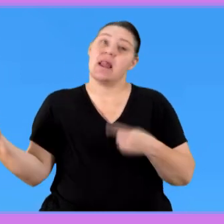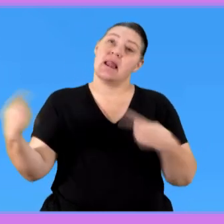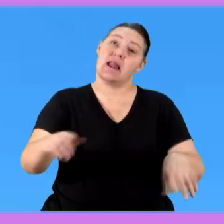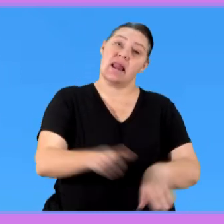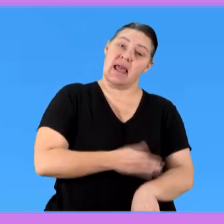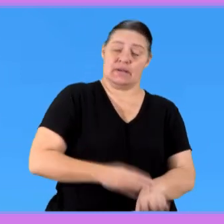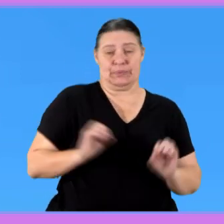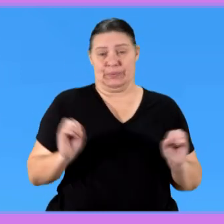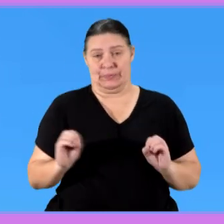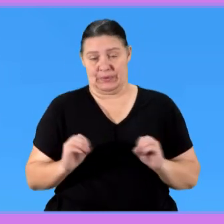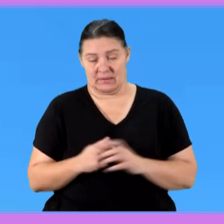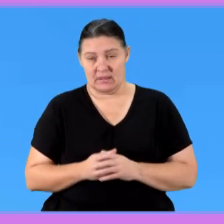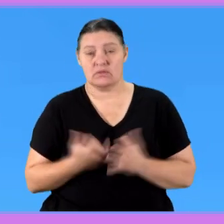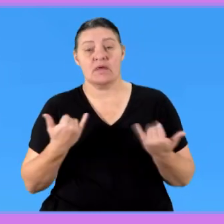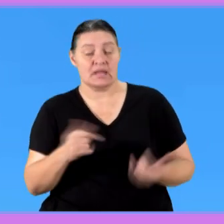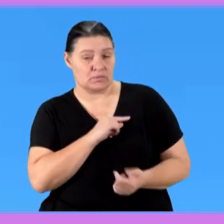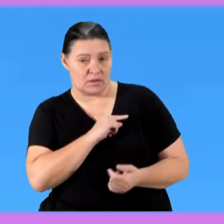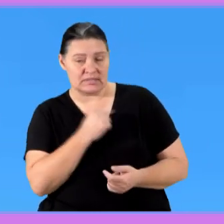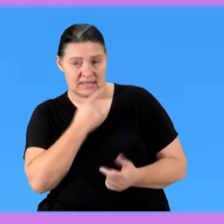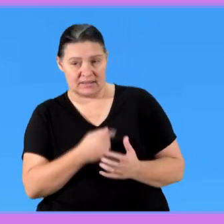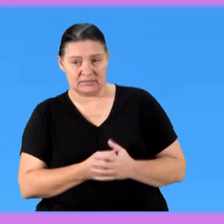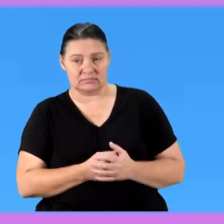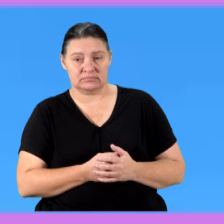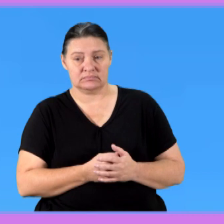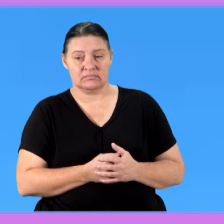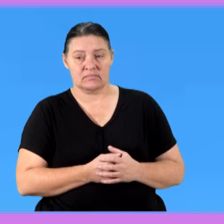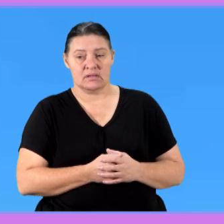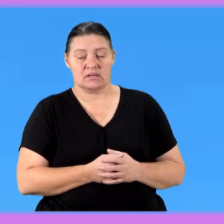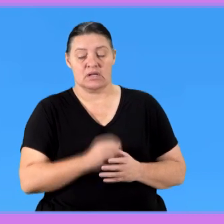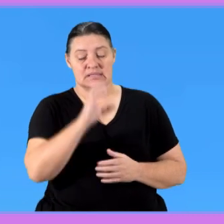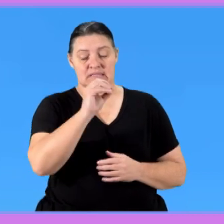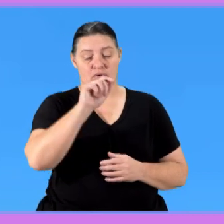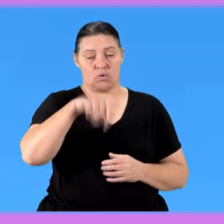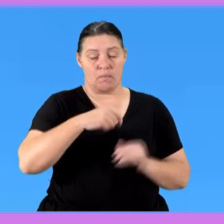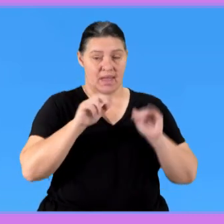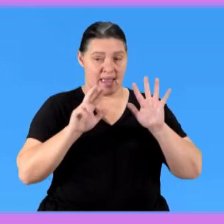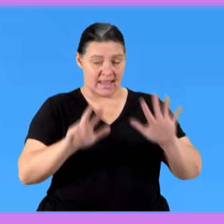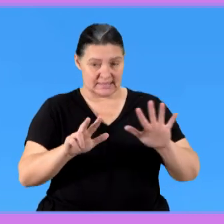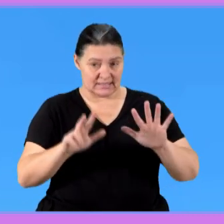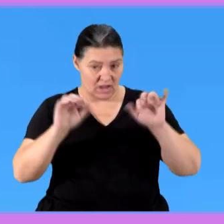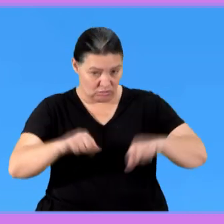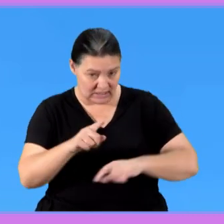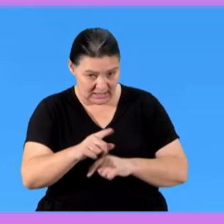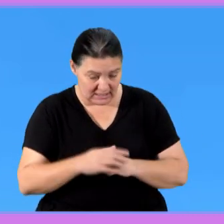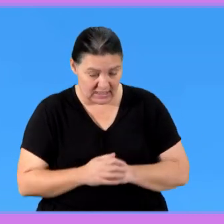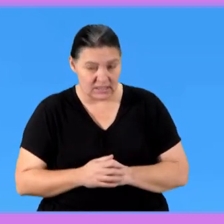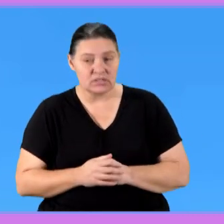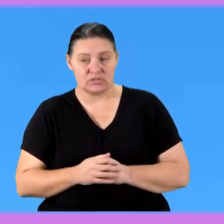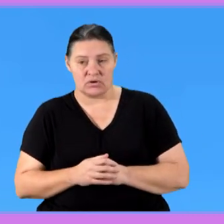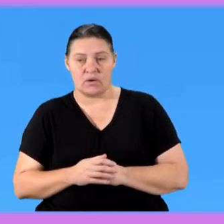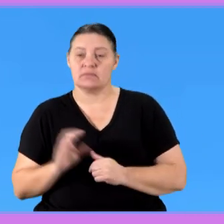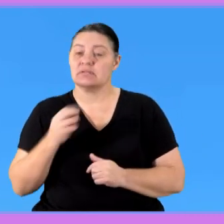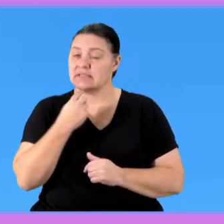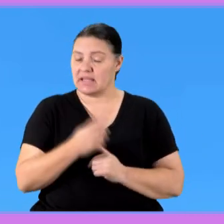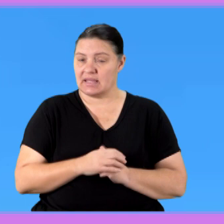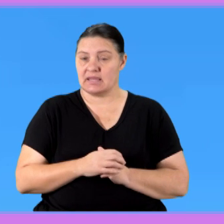not be late. Okay? So therefore, that not be late we said is 0,8. Agree? So therefore, I'm